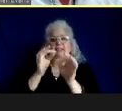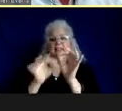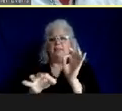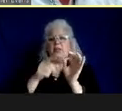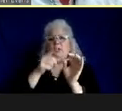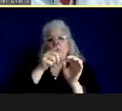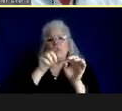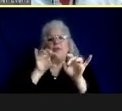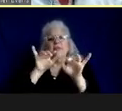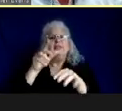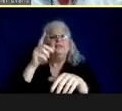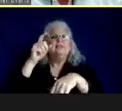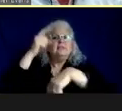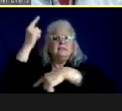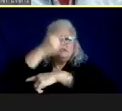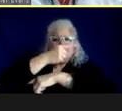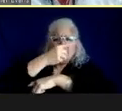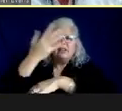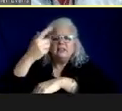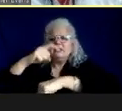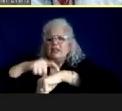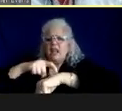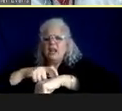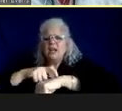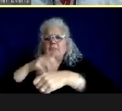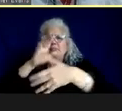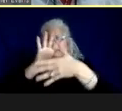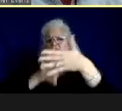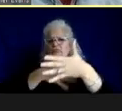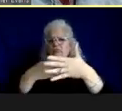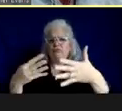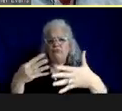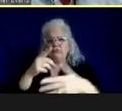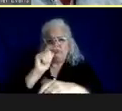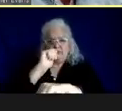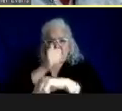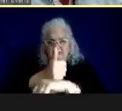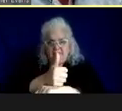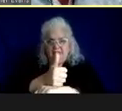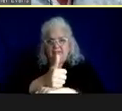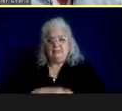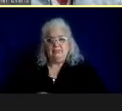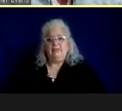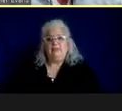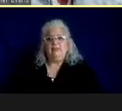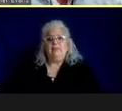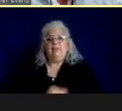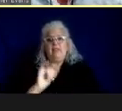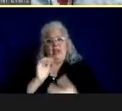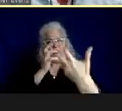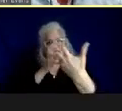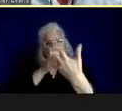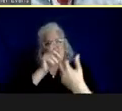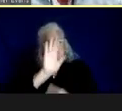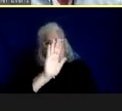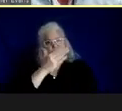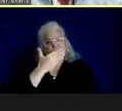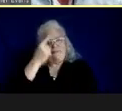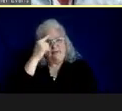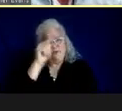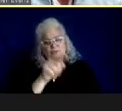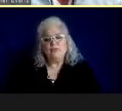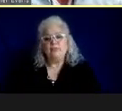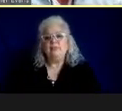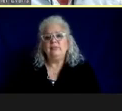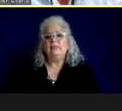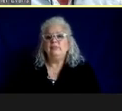and works reasonably well. There's some works with it. We're also working on a phone option too, because we realize